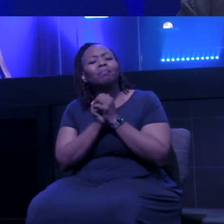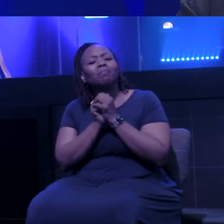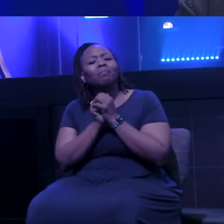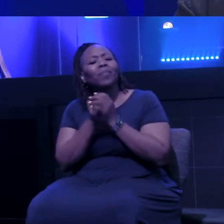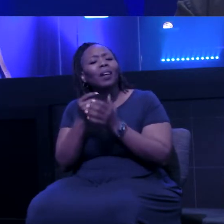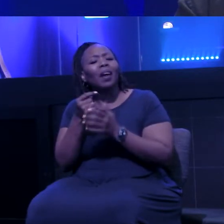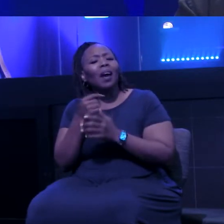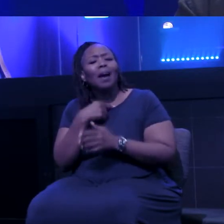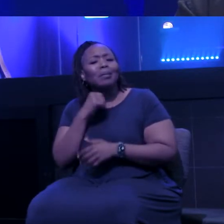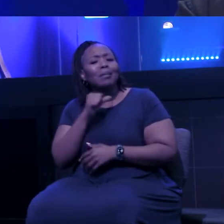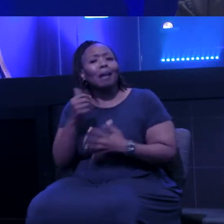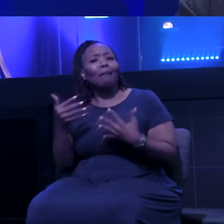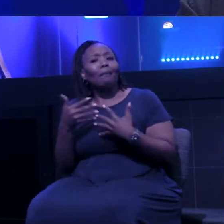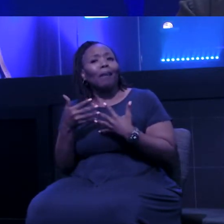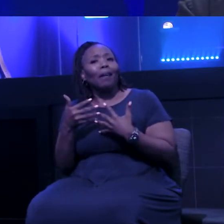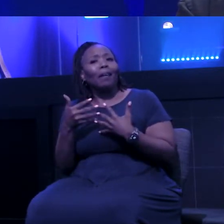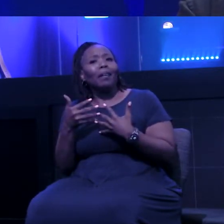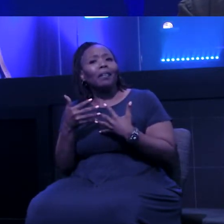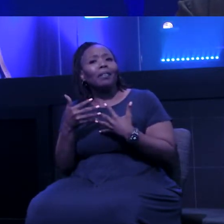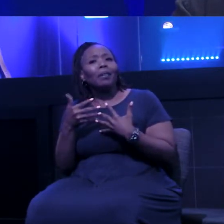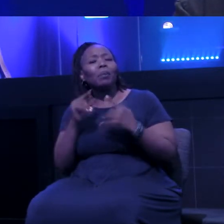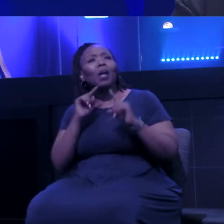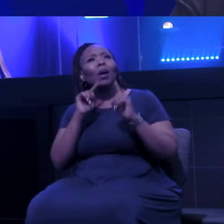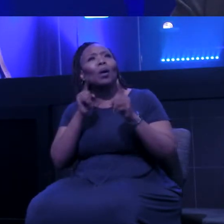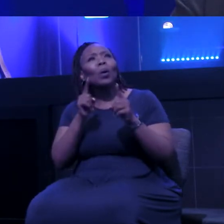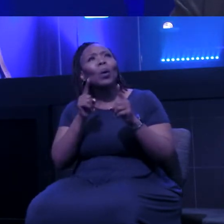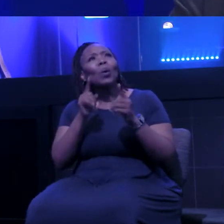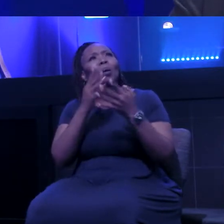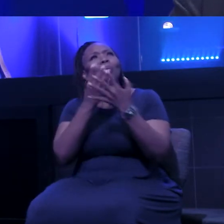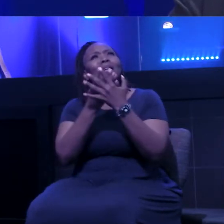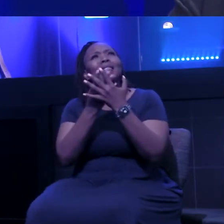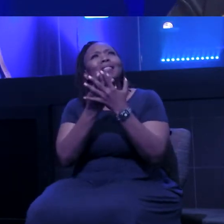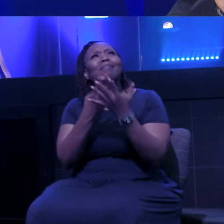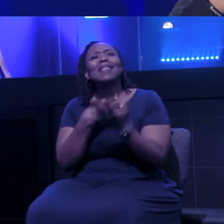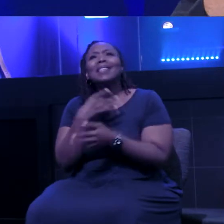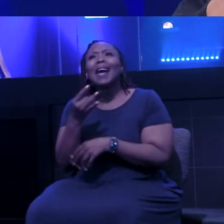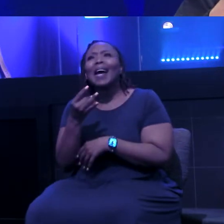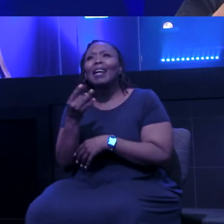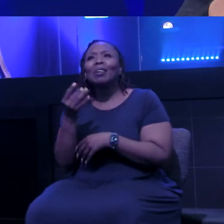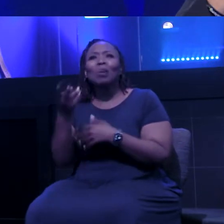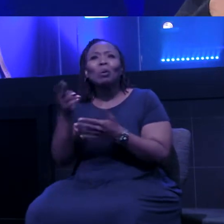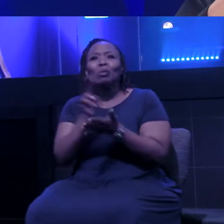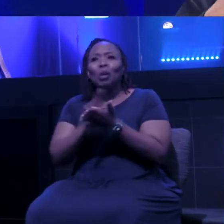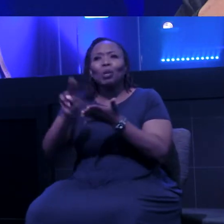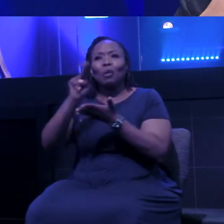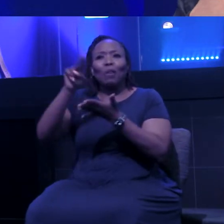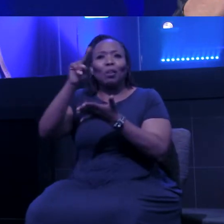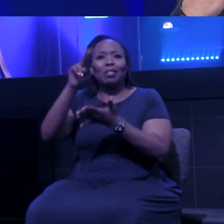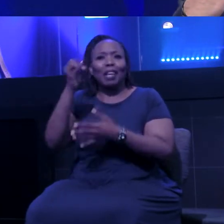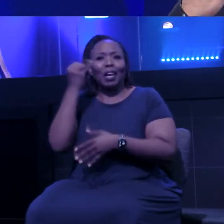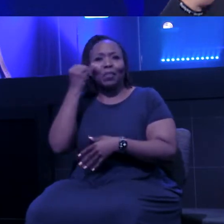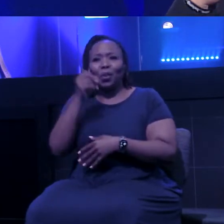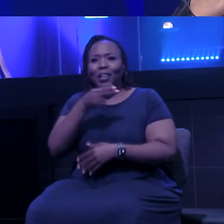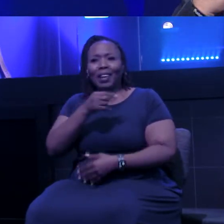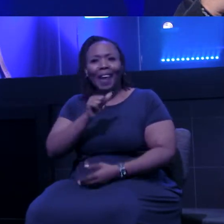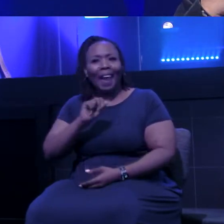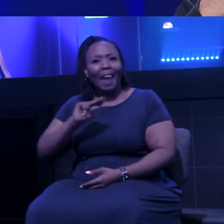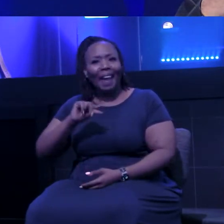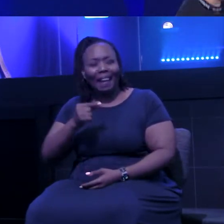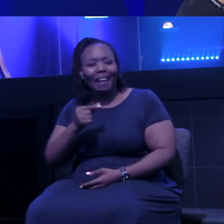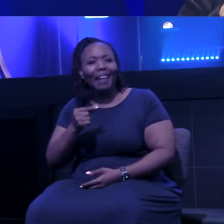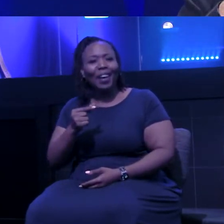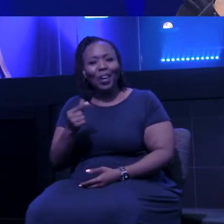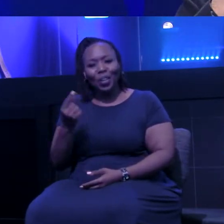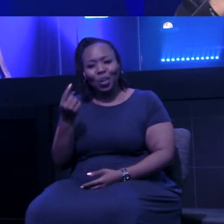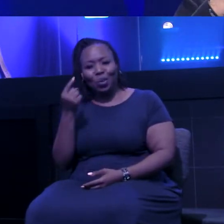I wasn't afraid of prison. When I went to prison, it's like going to the university if you're in a gang, like, because there's, you think you're big